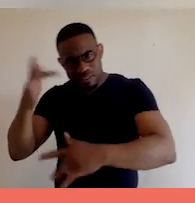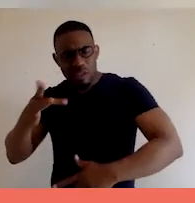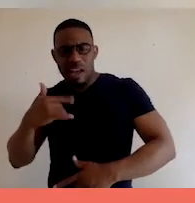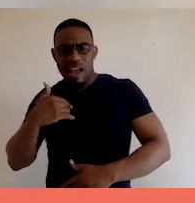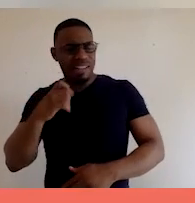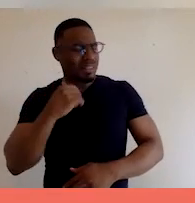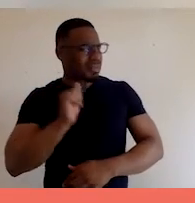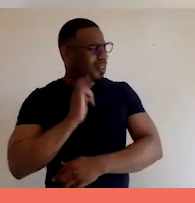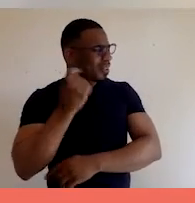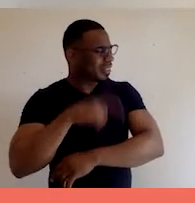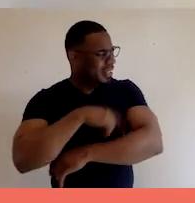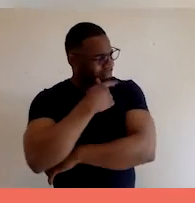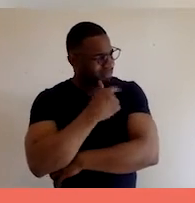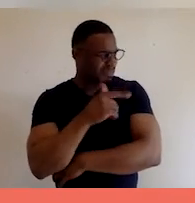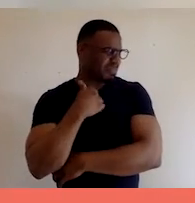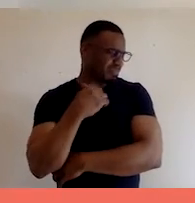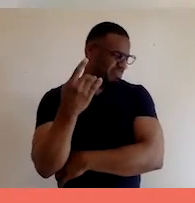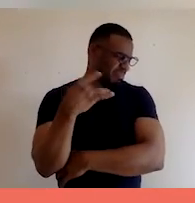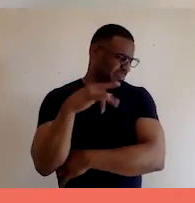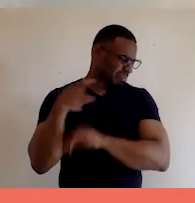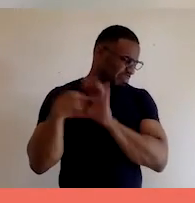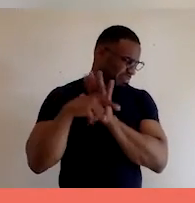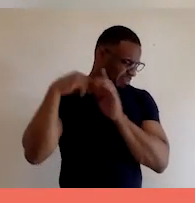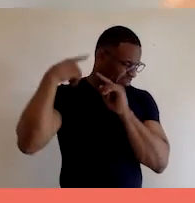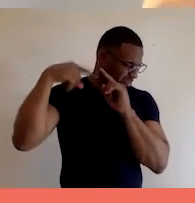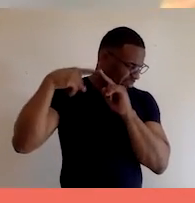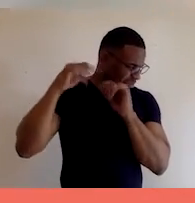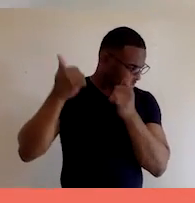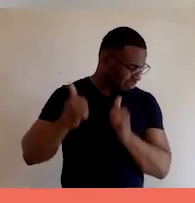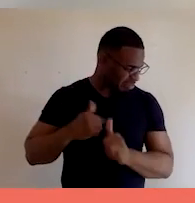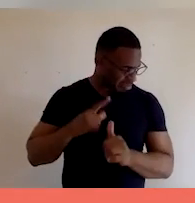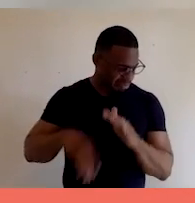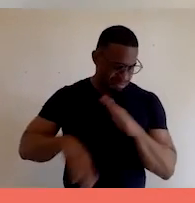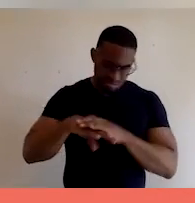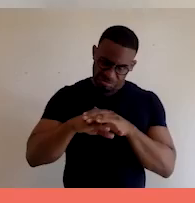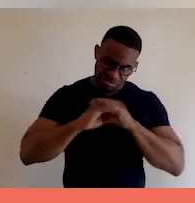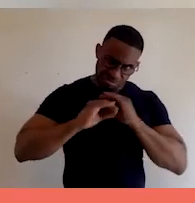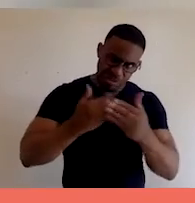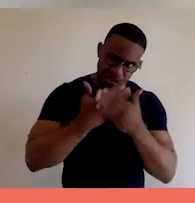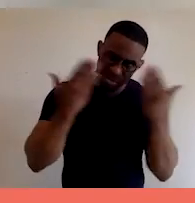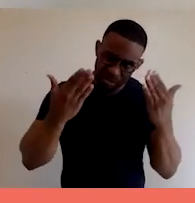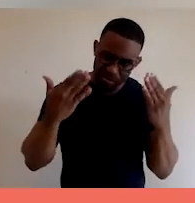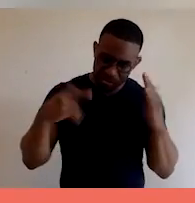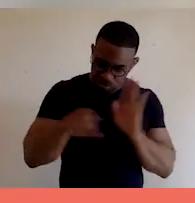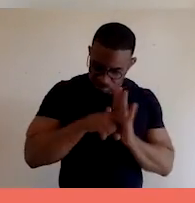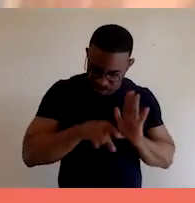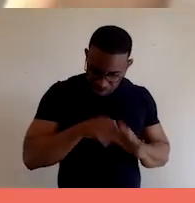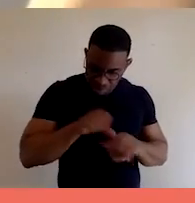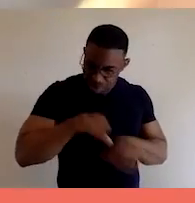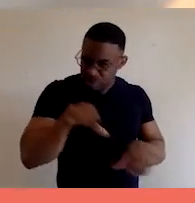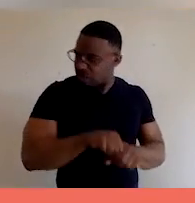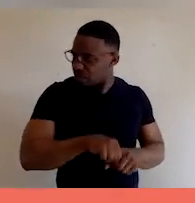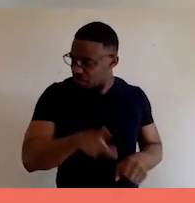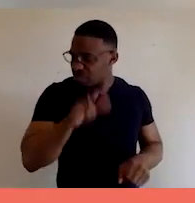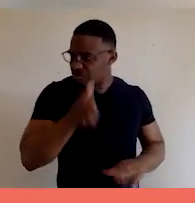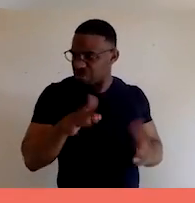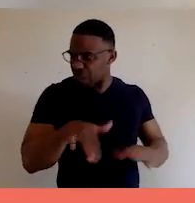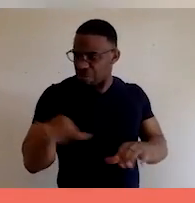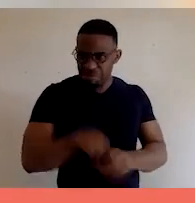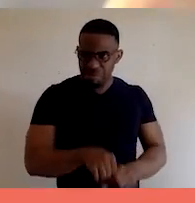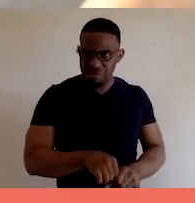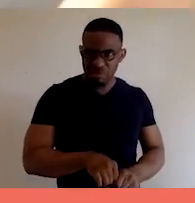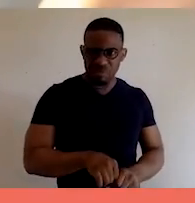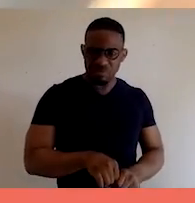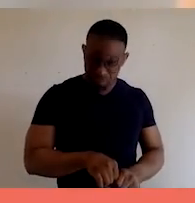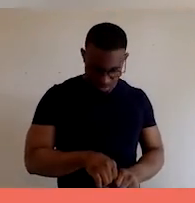time when I'm trying to find a job, you're nothing. You came from nothing. You're going to be nothing. You know, you work in a gas station. You're going to die in a gas